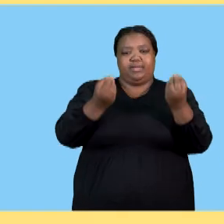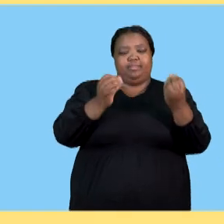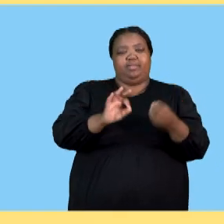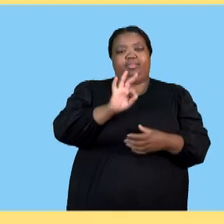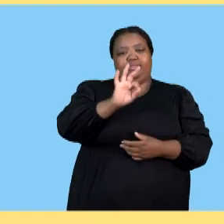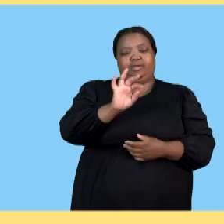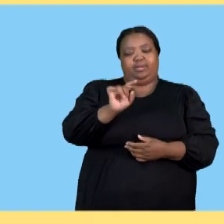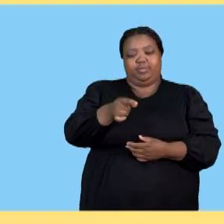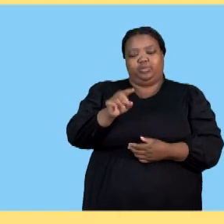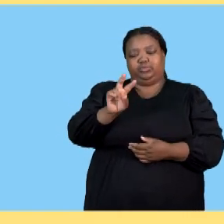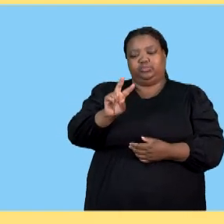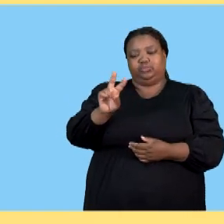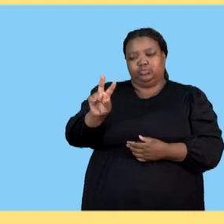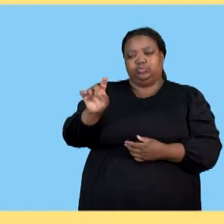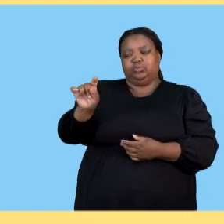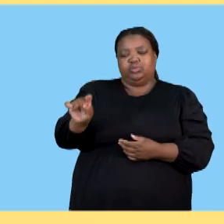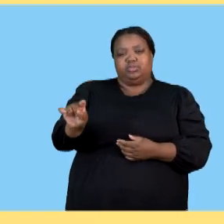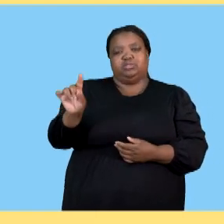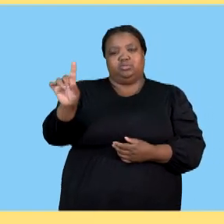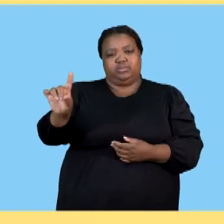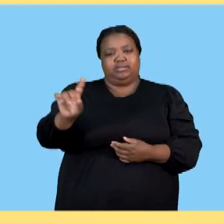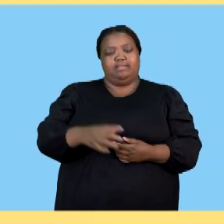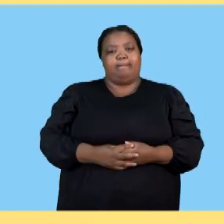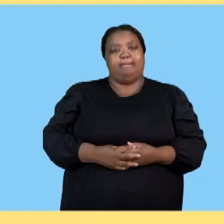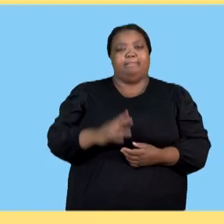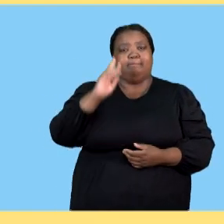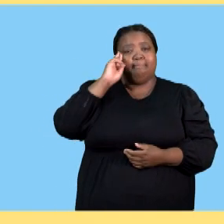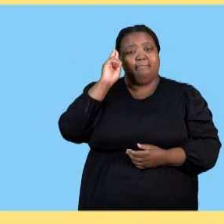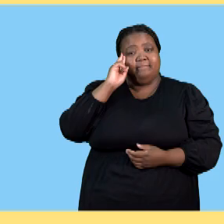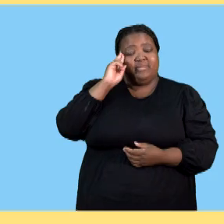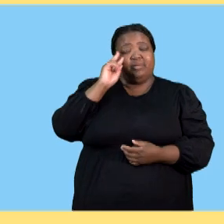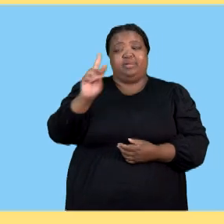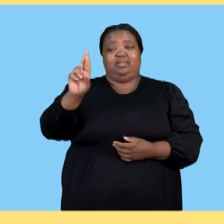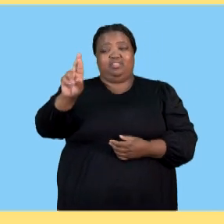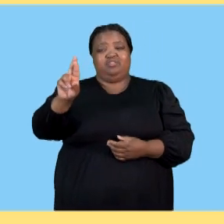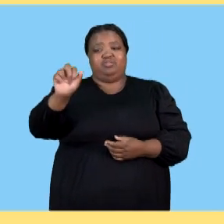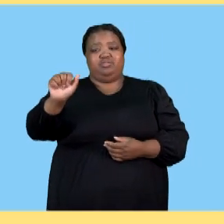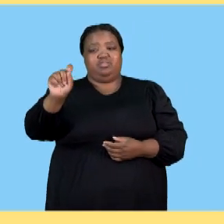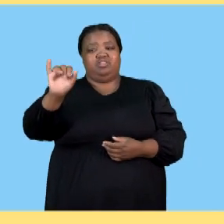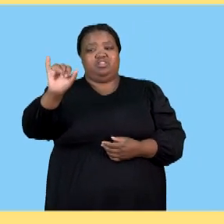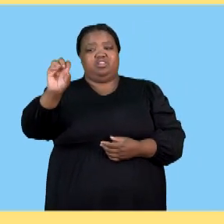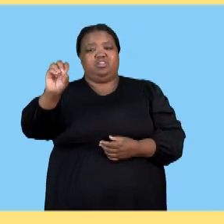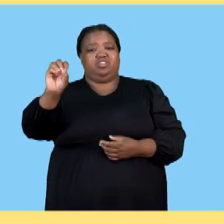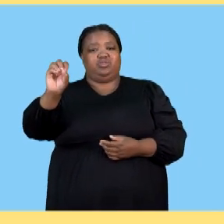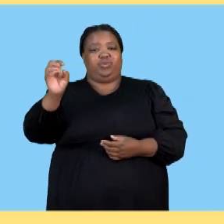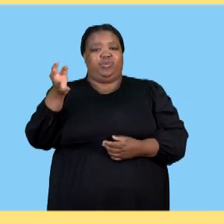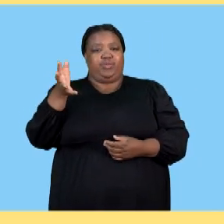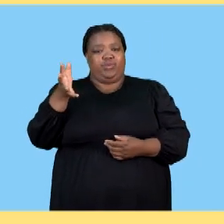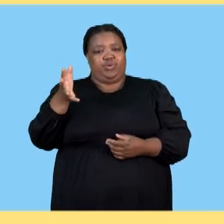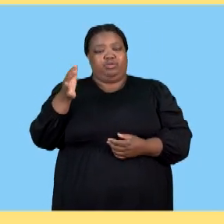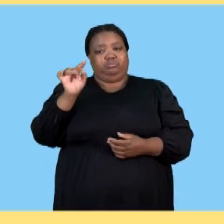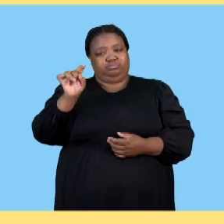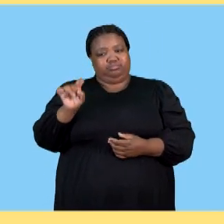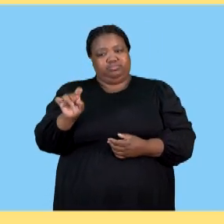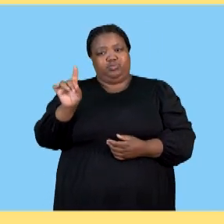3.22 as to 1. That becomes your answer. Remember, it is a ratio, so it has to be